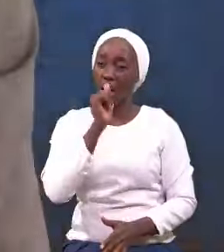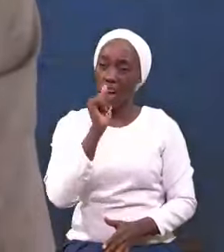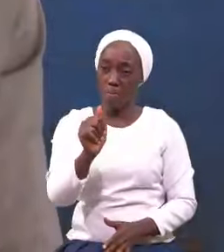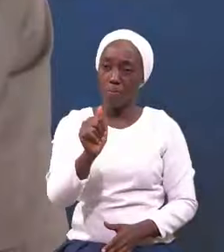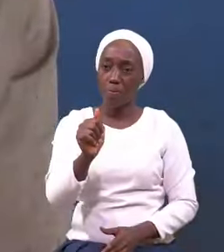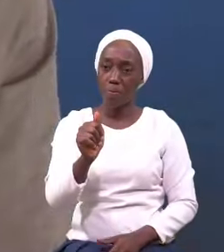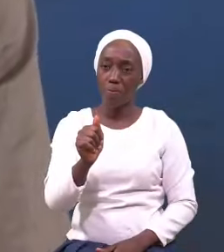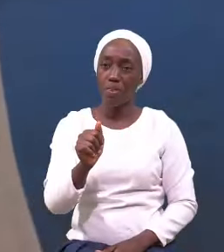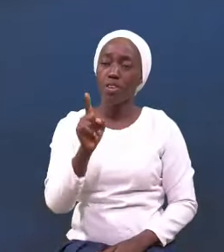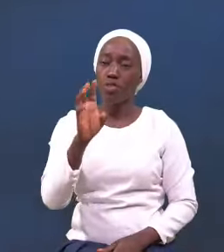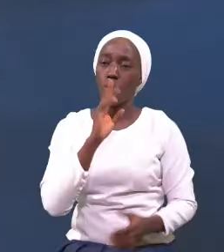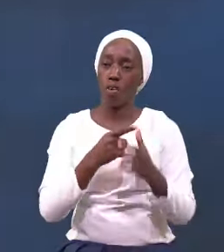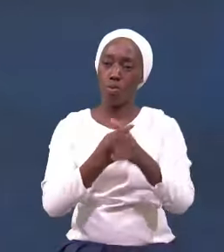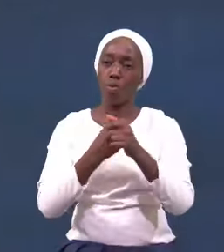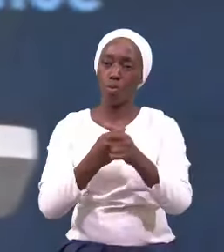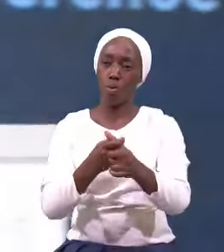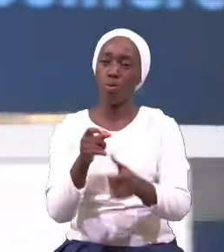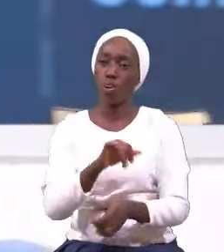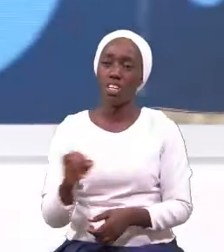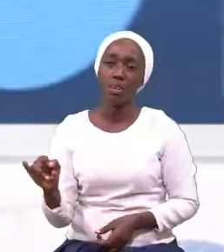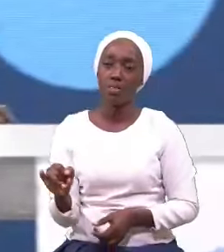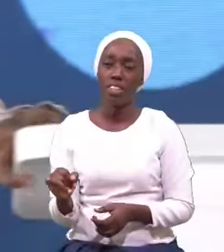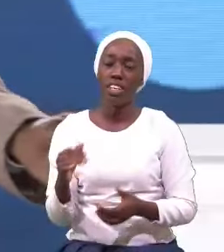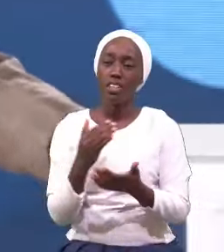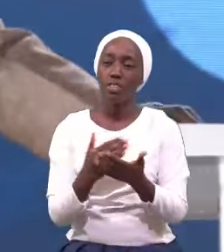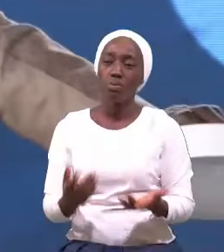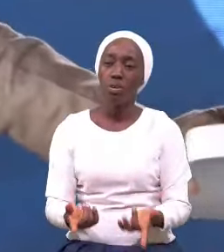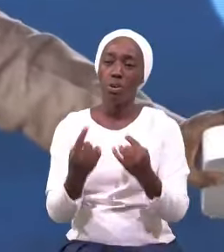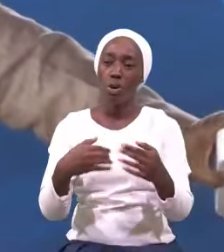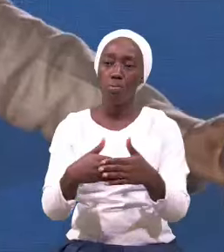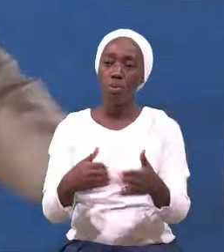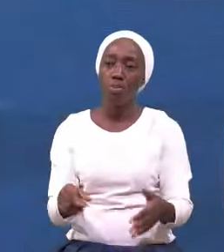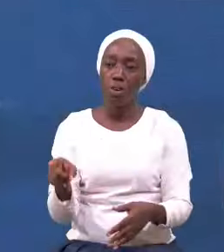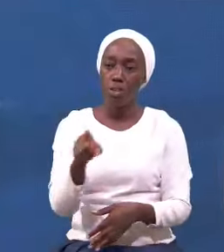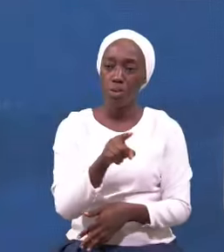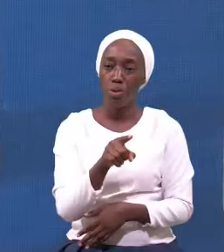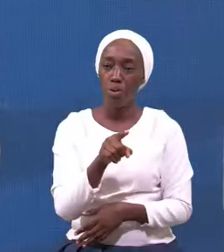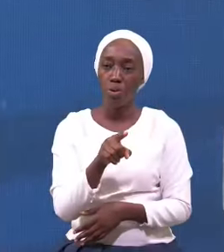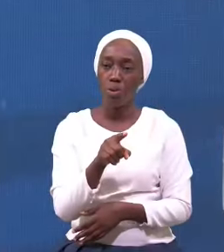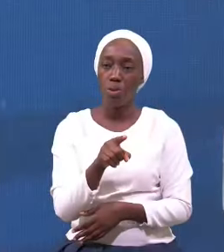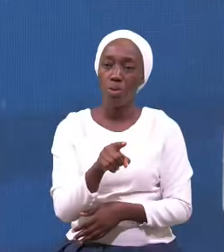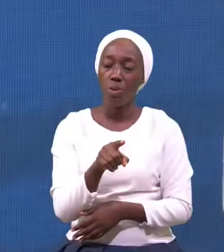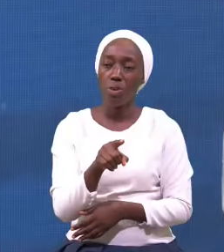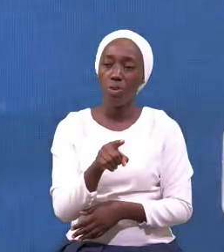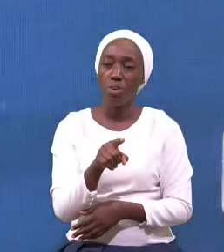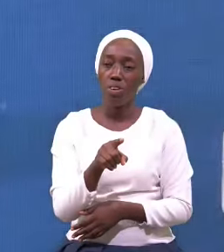You're running. And something comes before you. That thing wants to stop